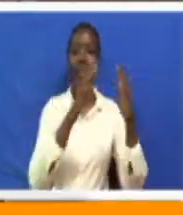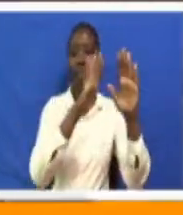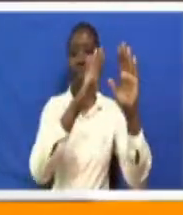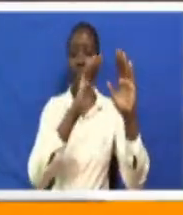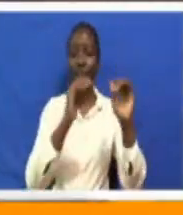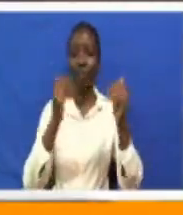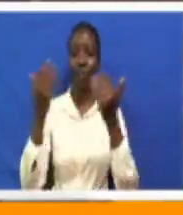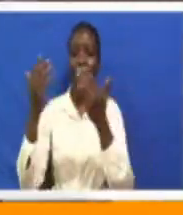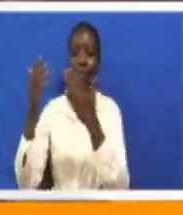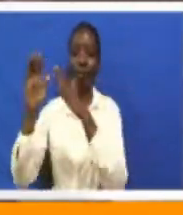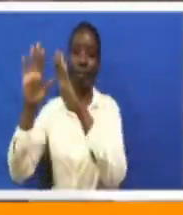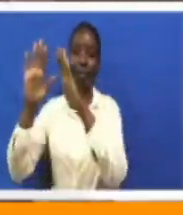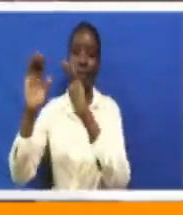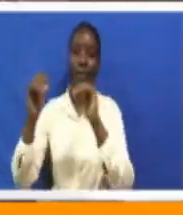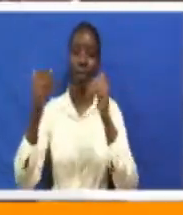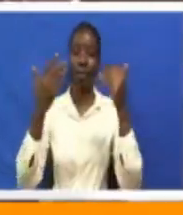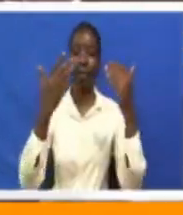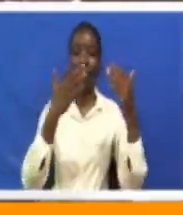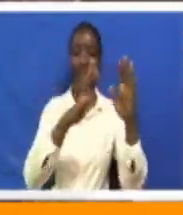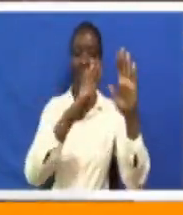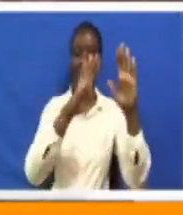thank you